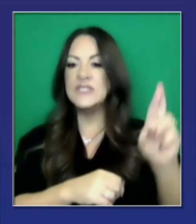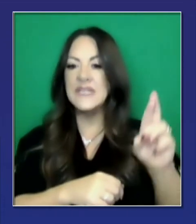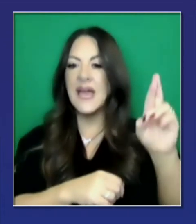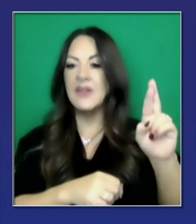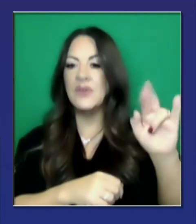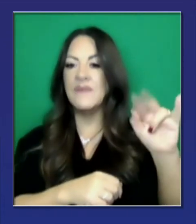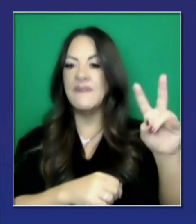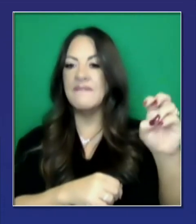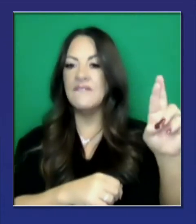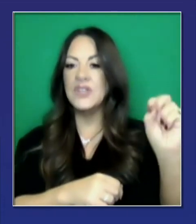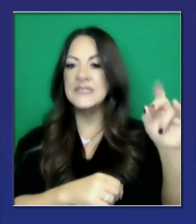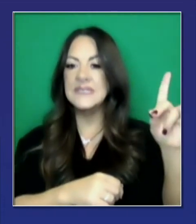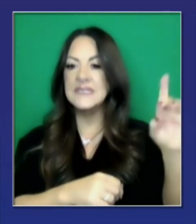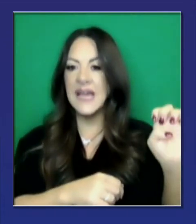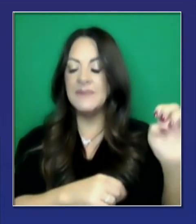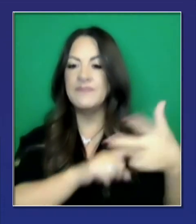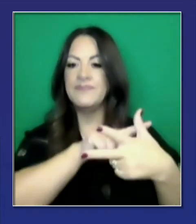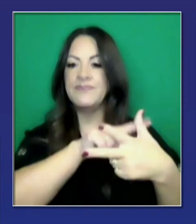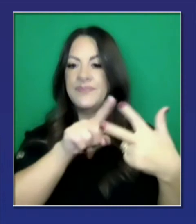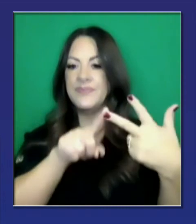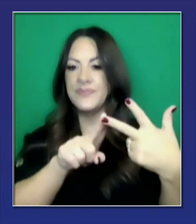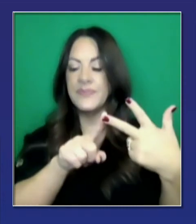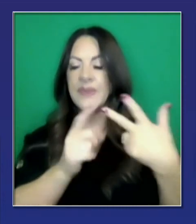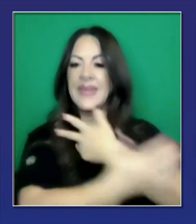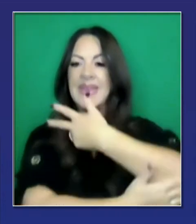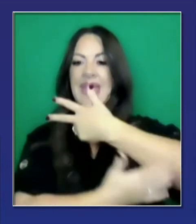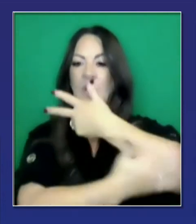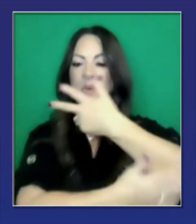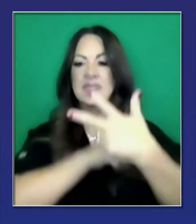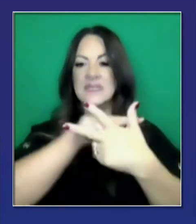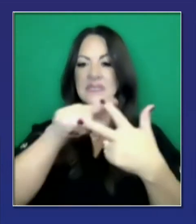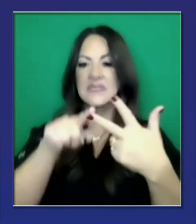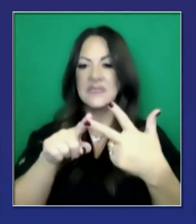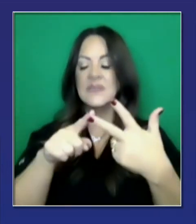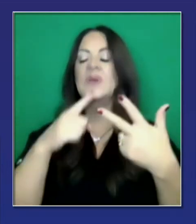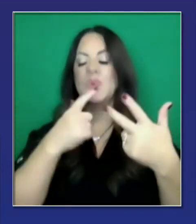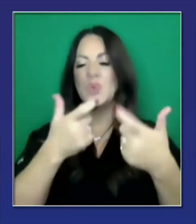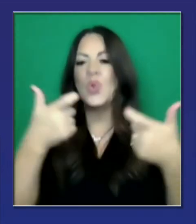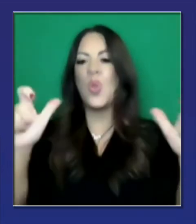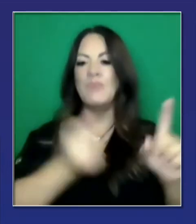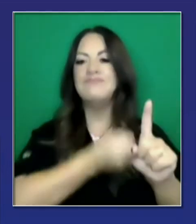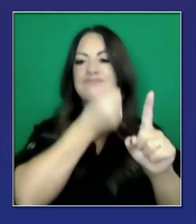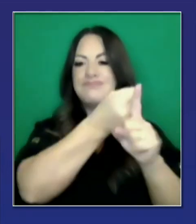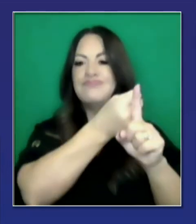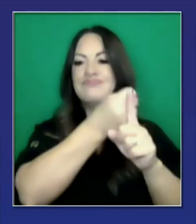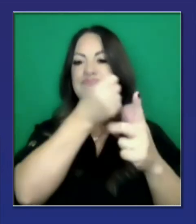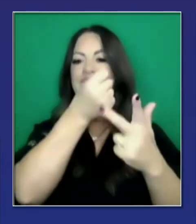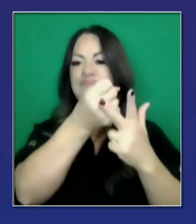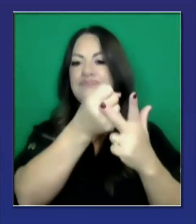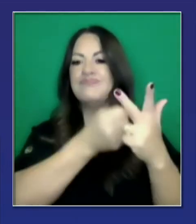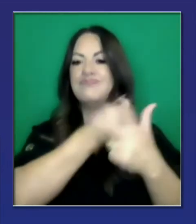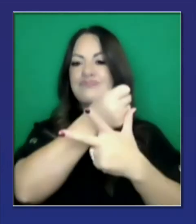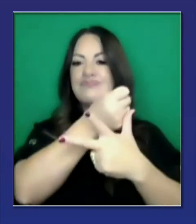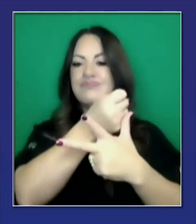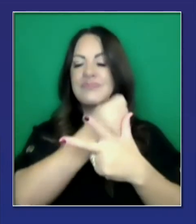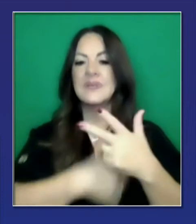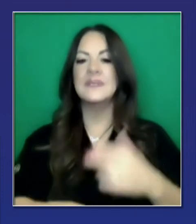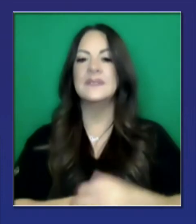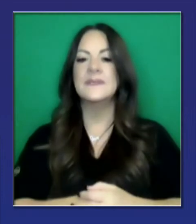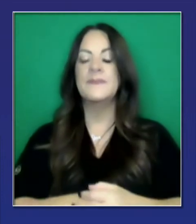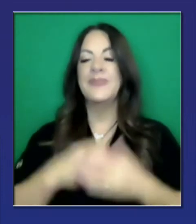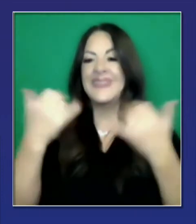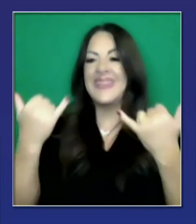county, those three remain the most impacted large counties in the state. You can see in the ICU